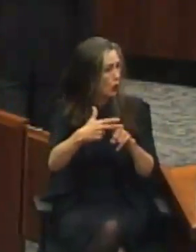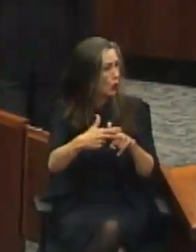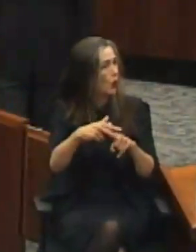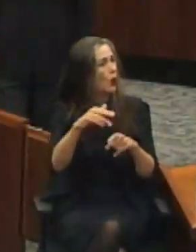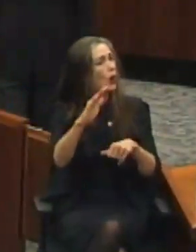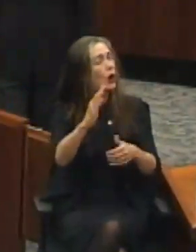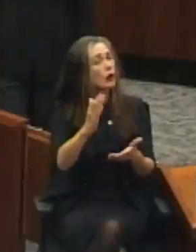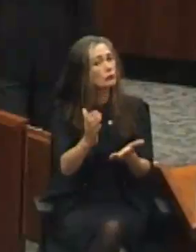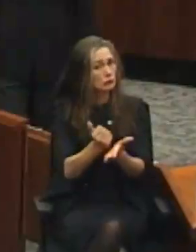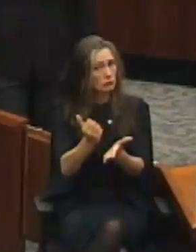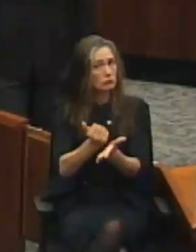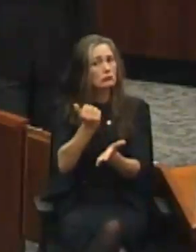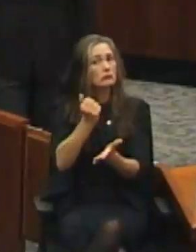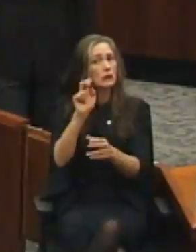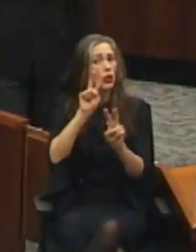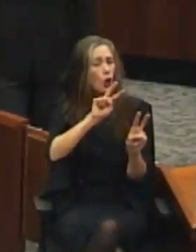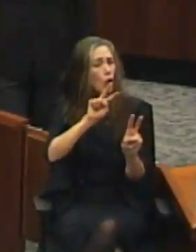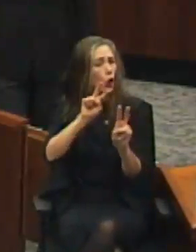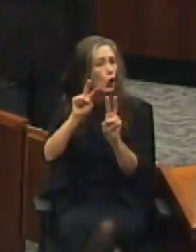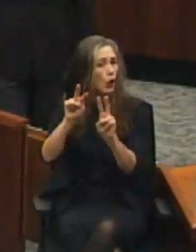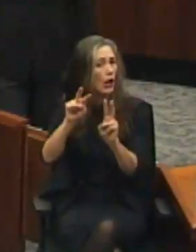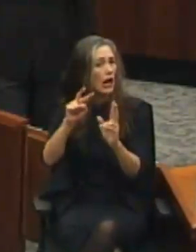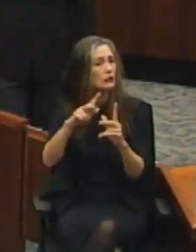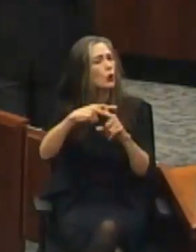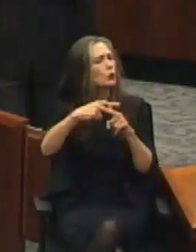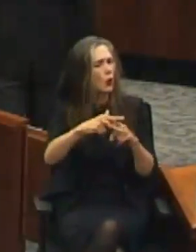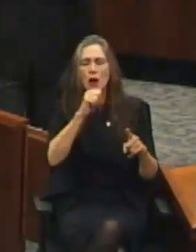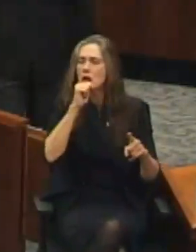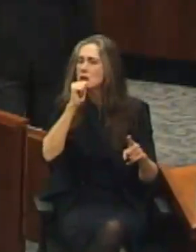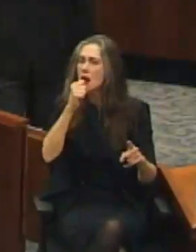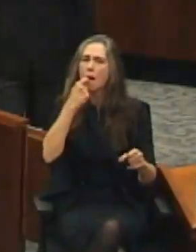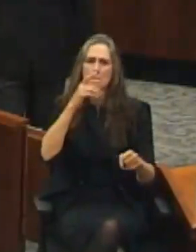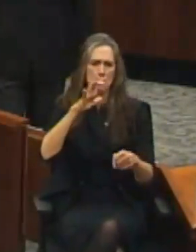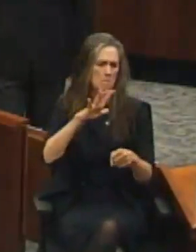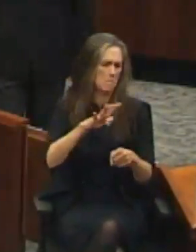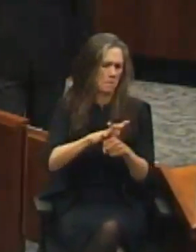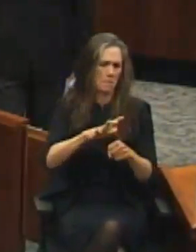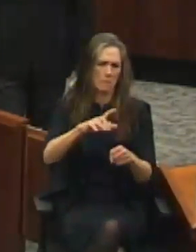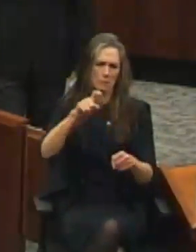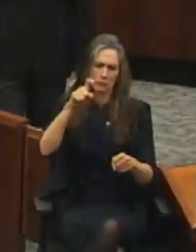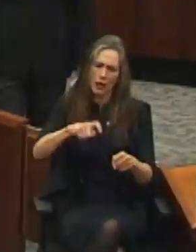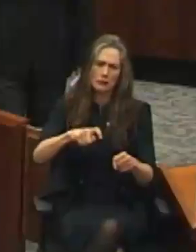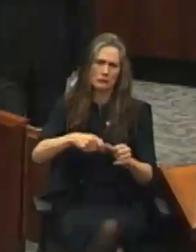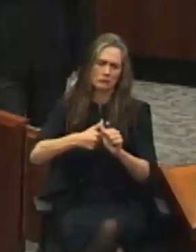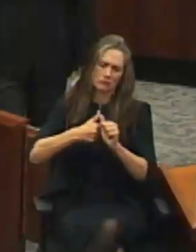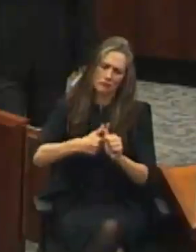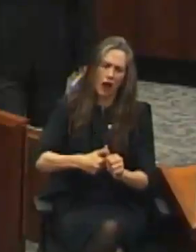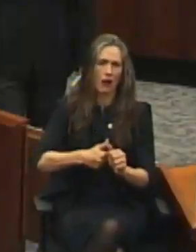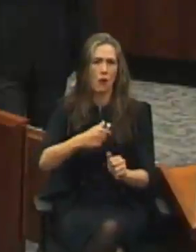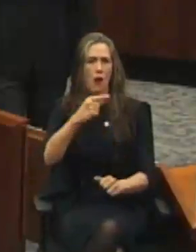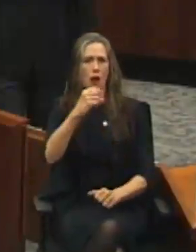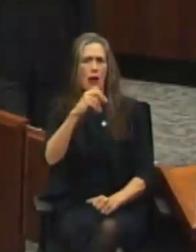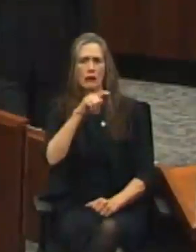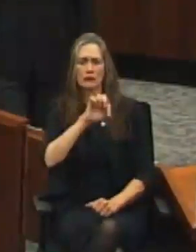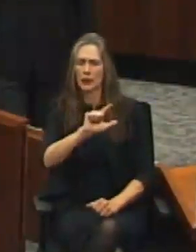will view them as a tool and not as gospel. And I think there's some technical reasons to